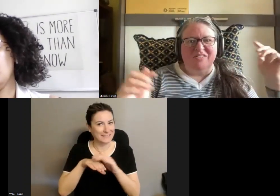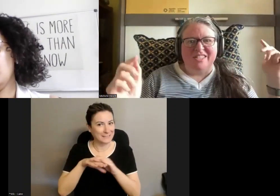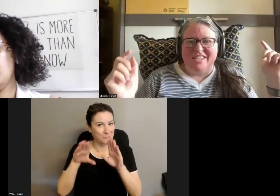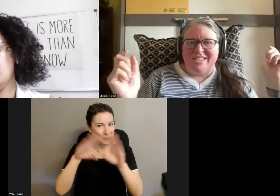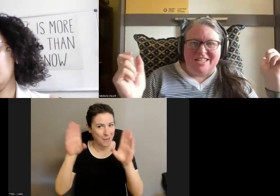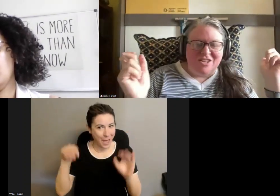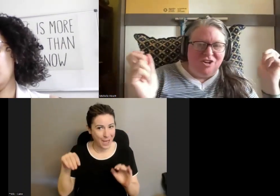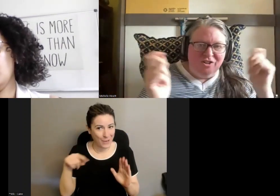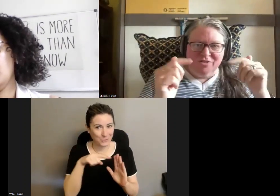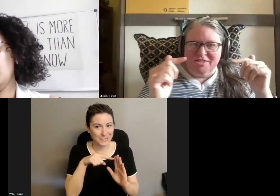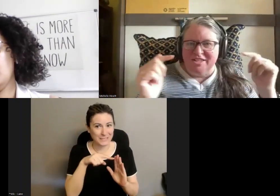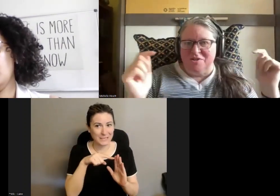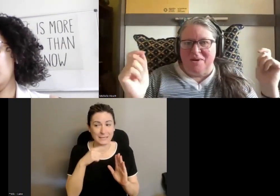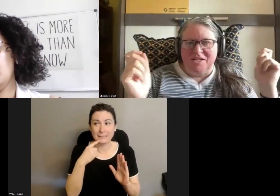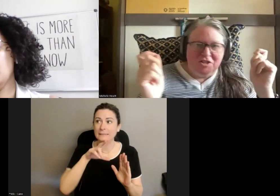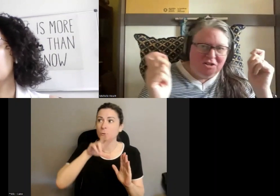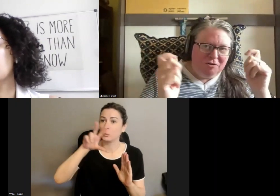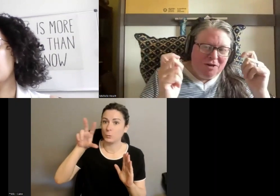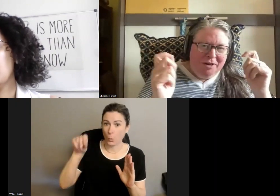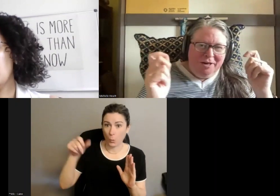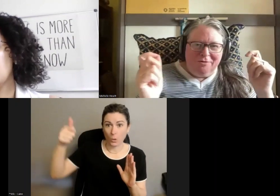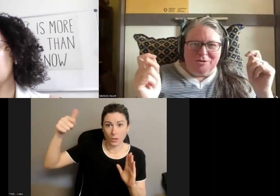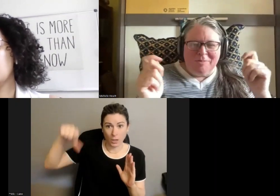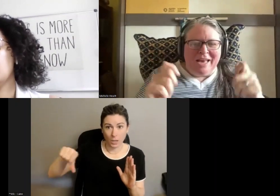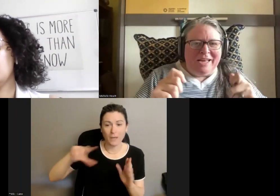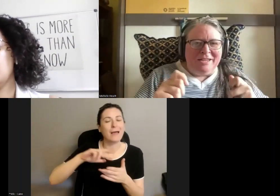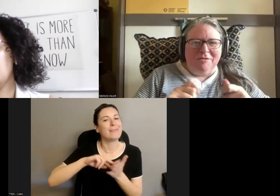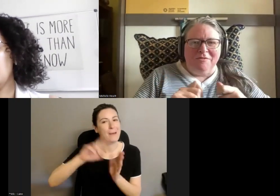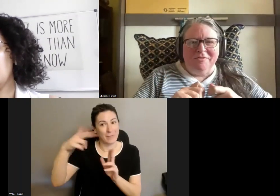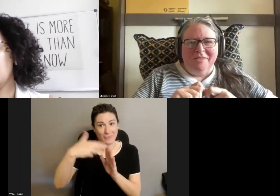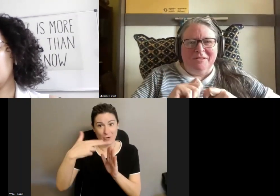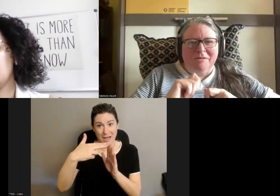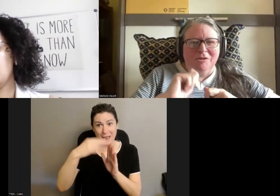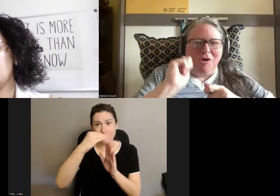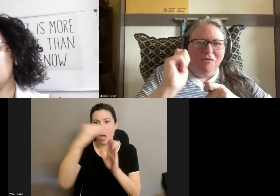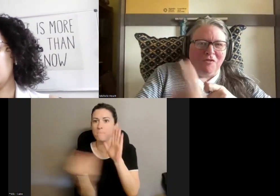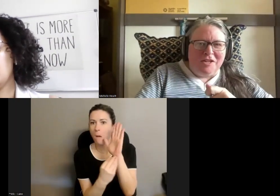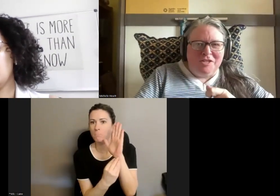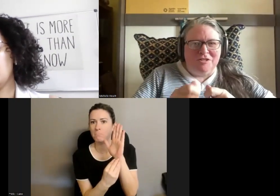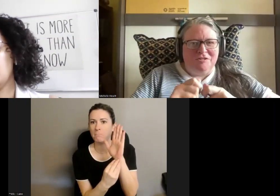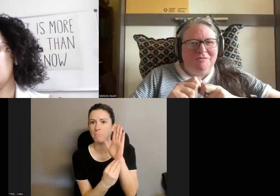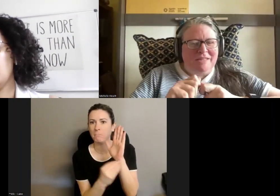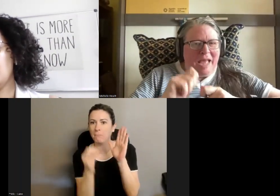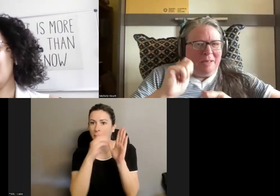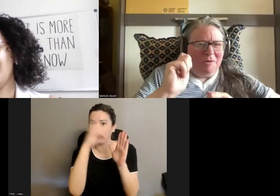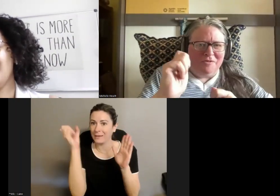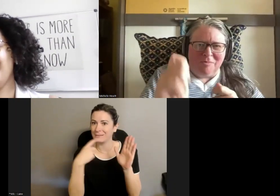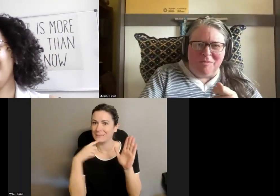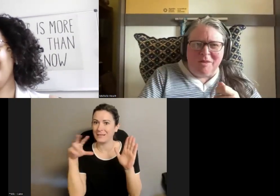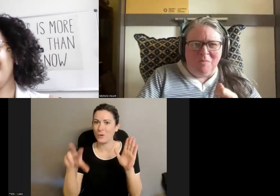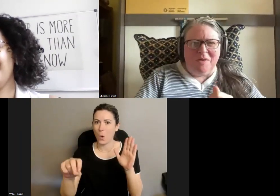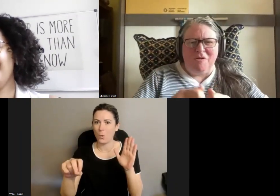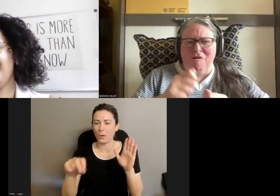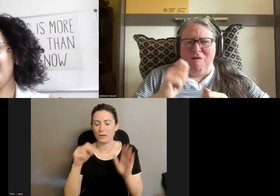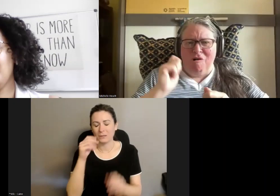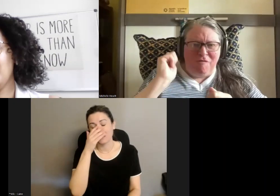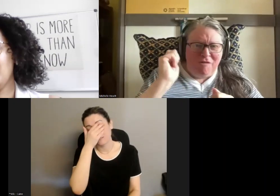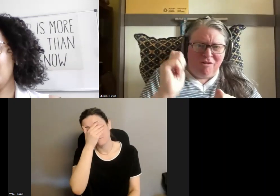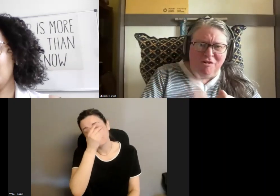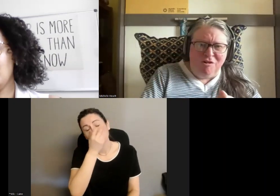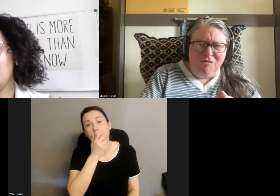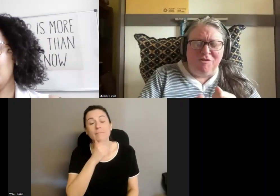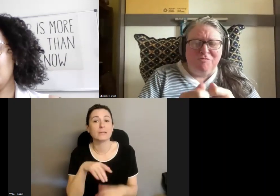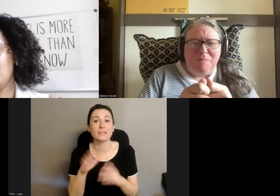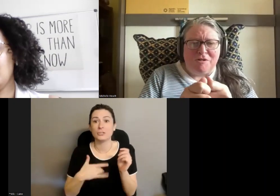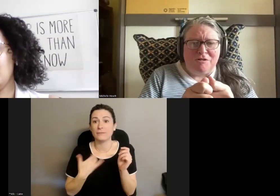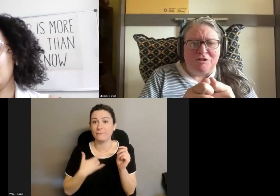And so it was just this awful situation of some kind of go fish game of something with